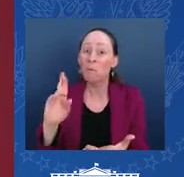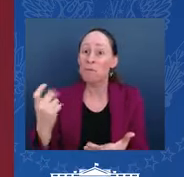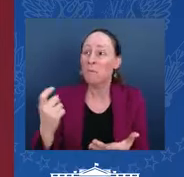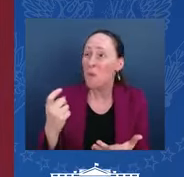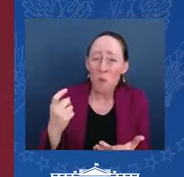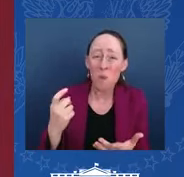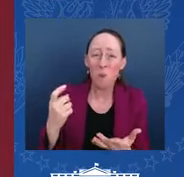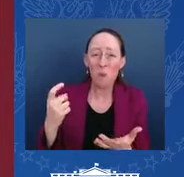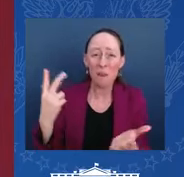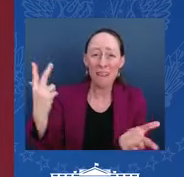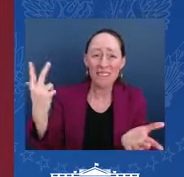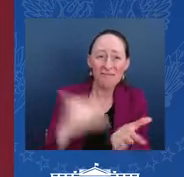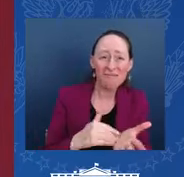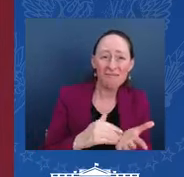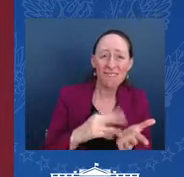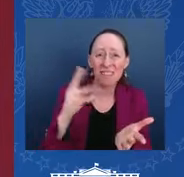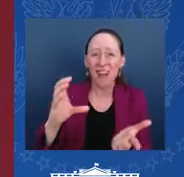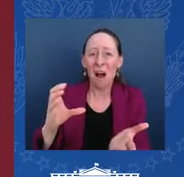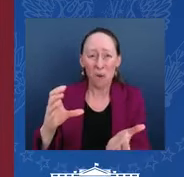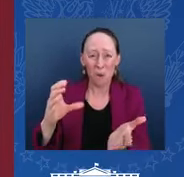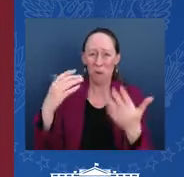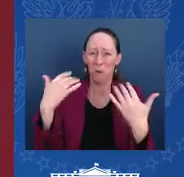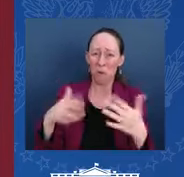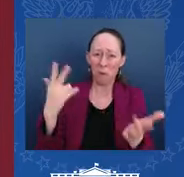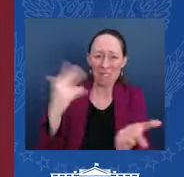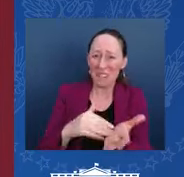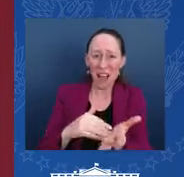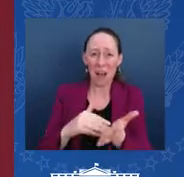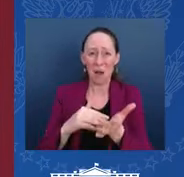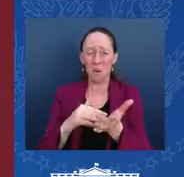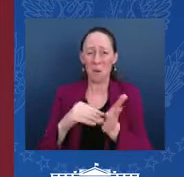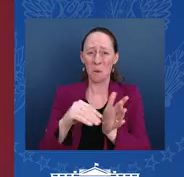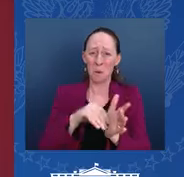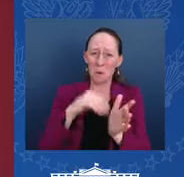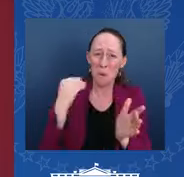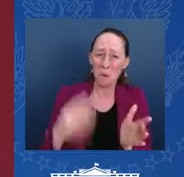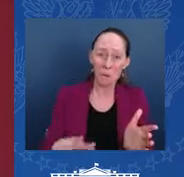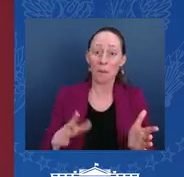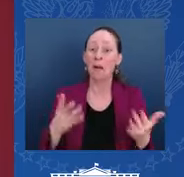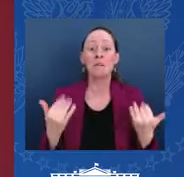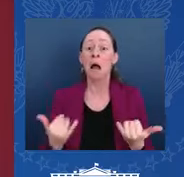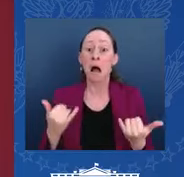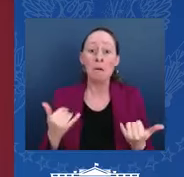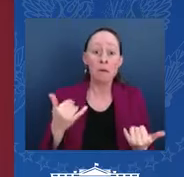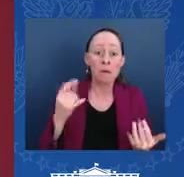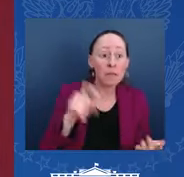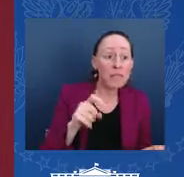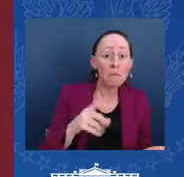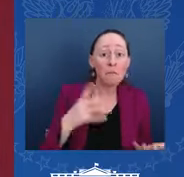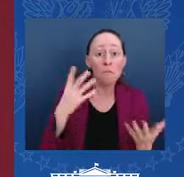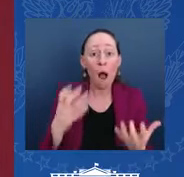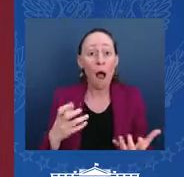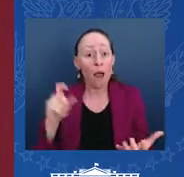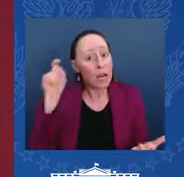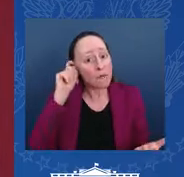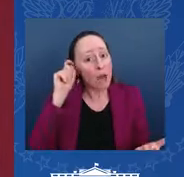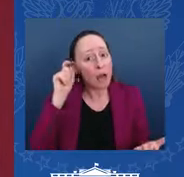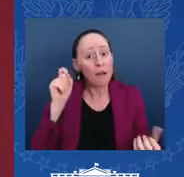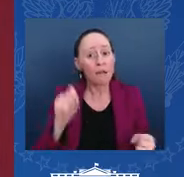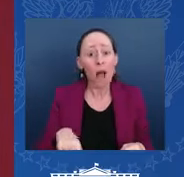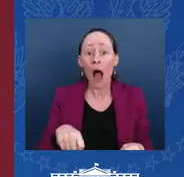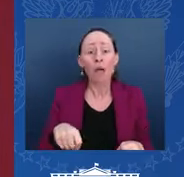$3,000. You get the same hearing aid and you get it for $3,000 less, because you don't